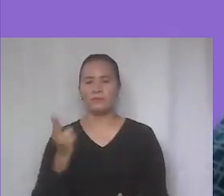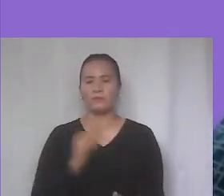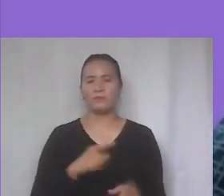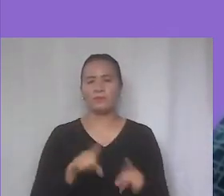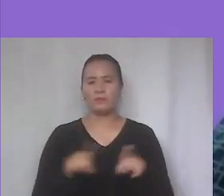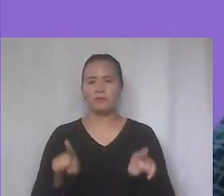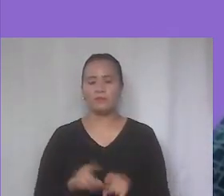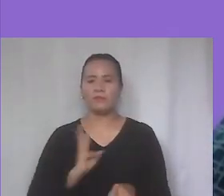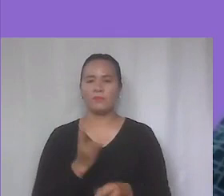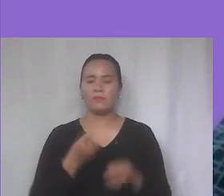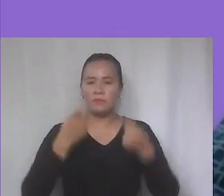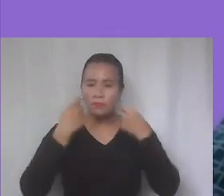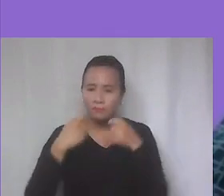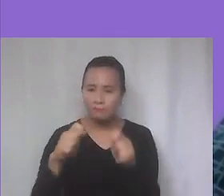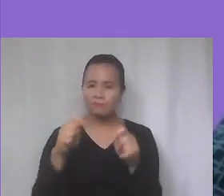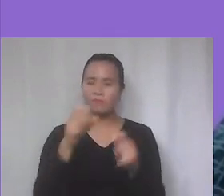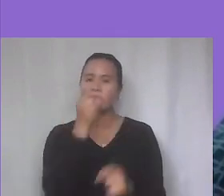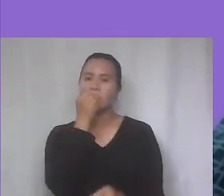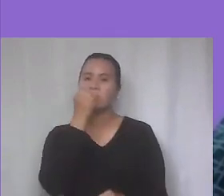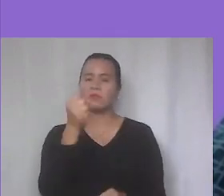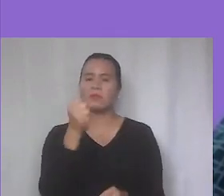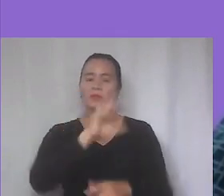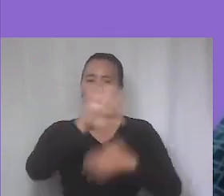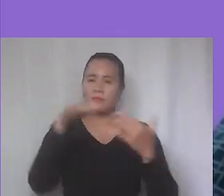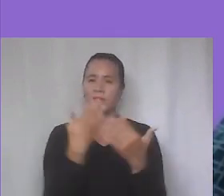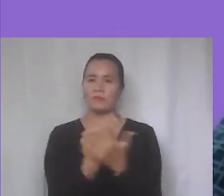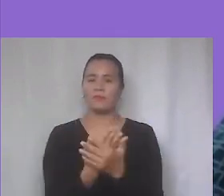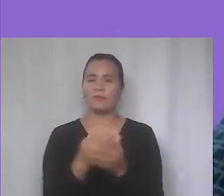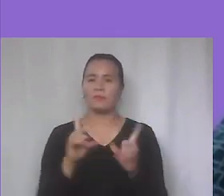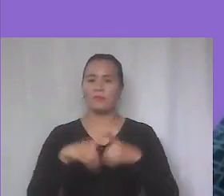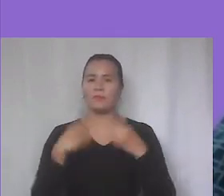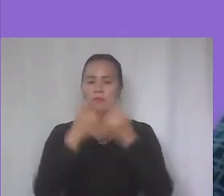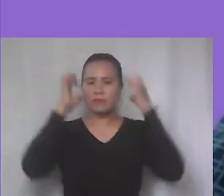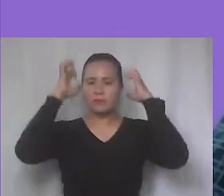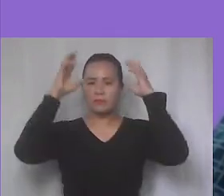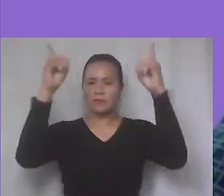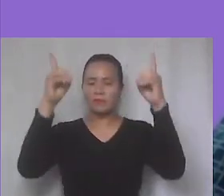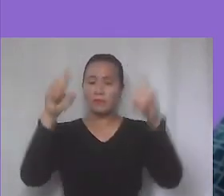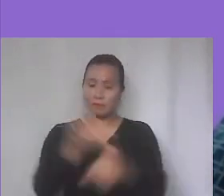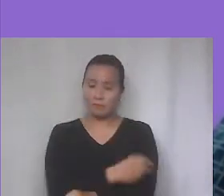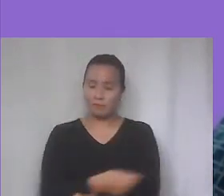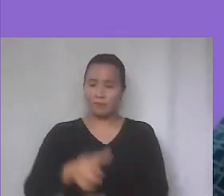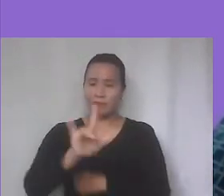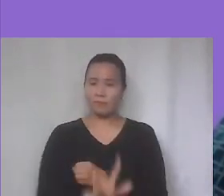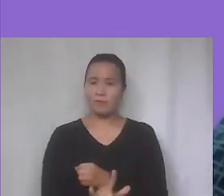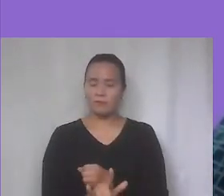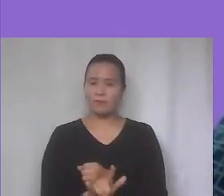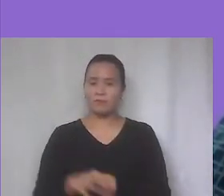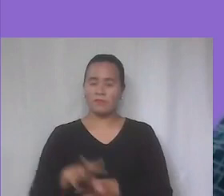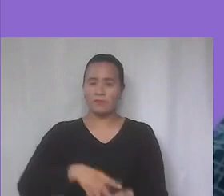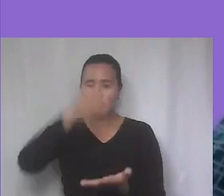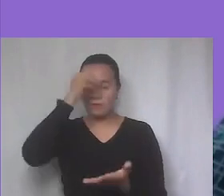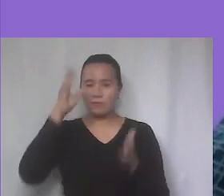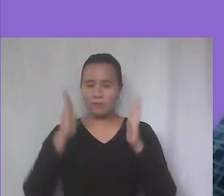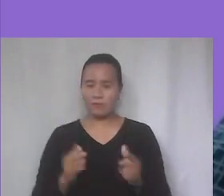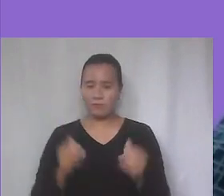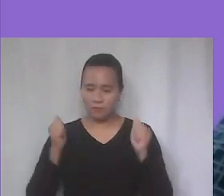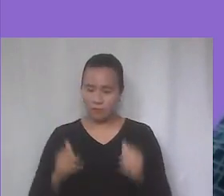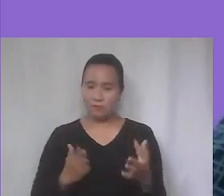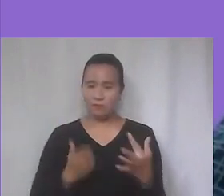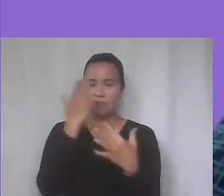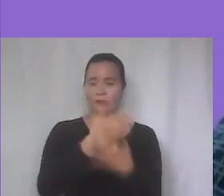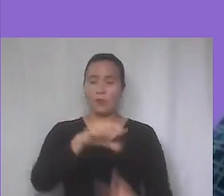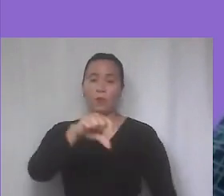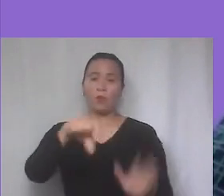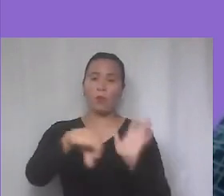that everyone in DepEd, especially to our learners, can access quality basic education through